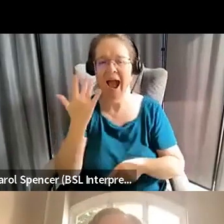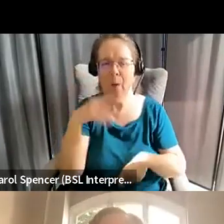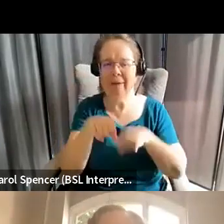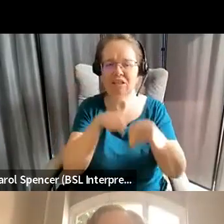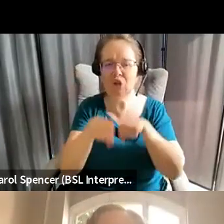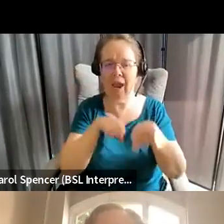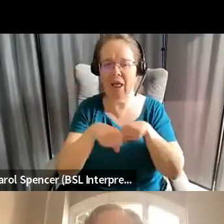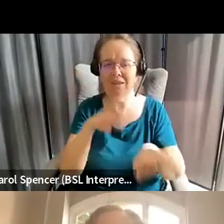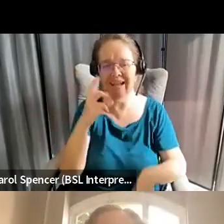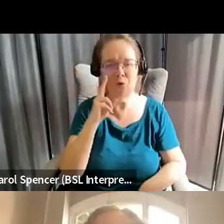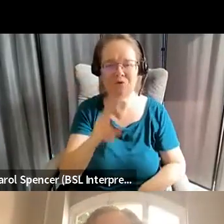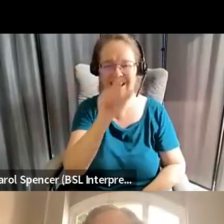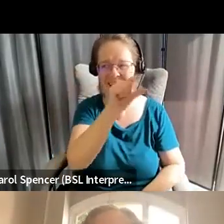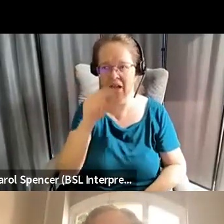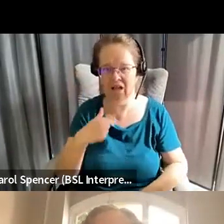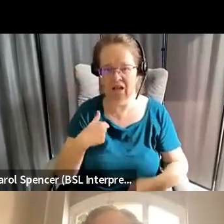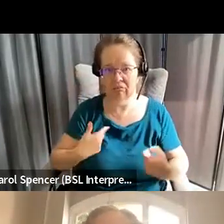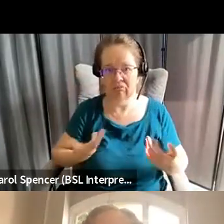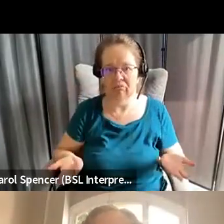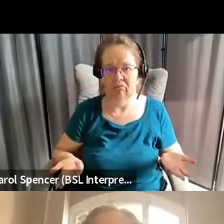So I do